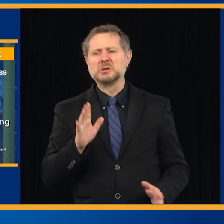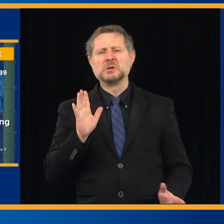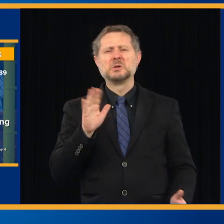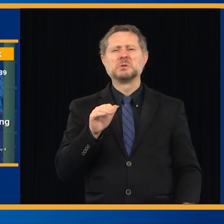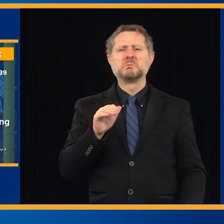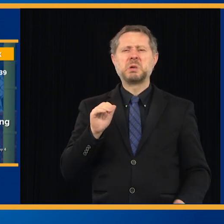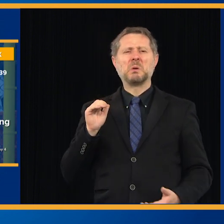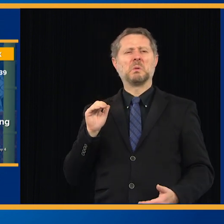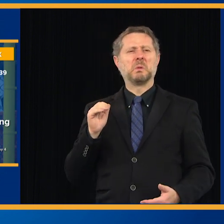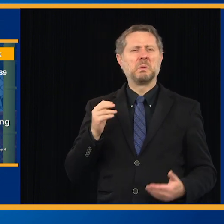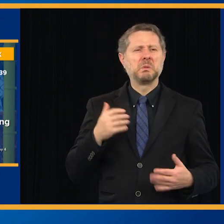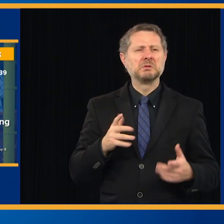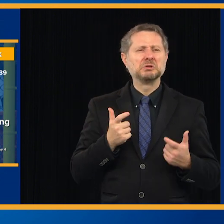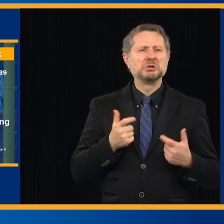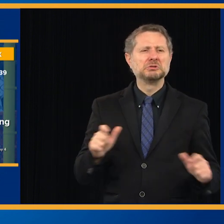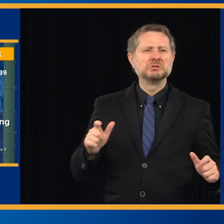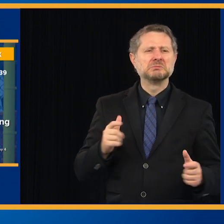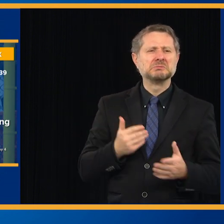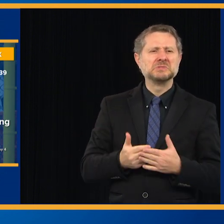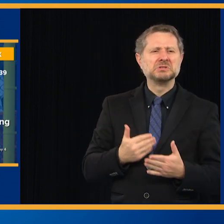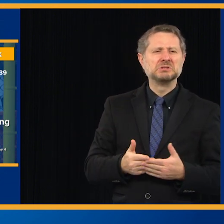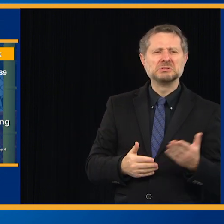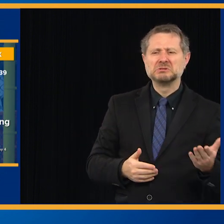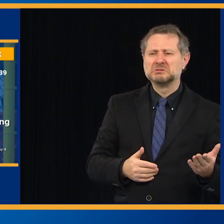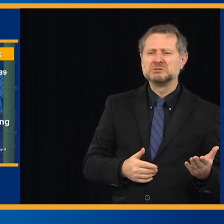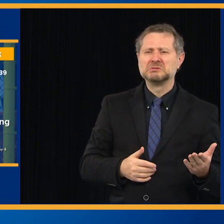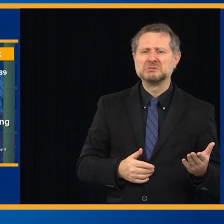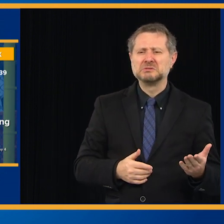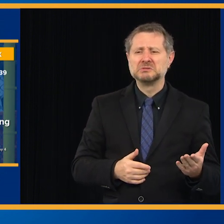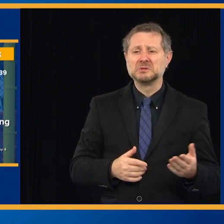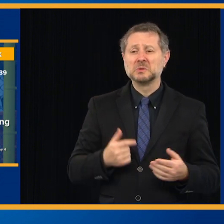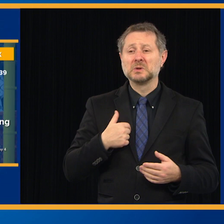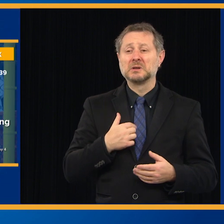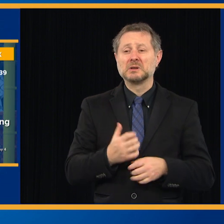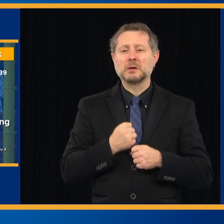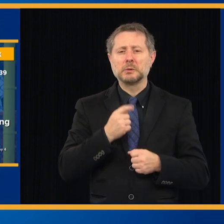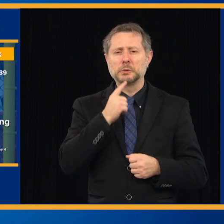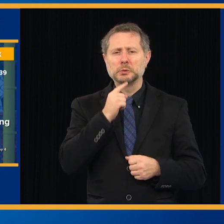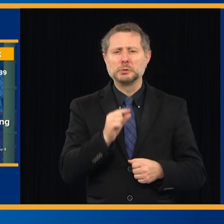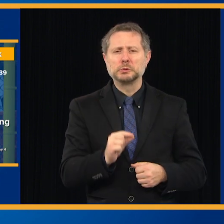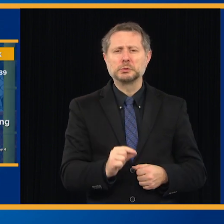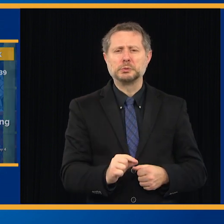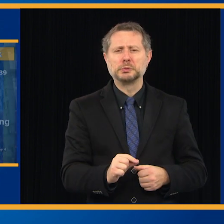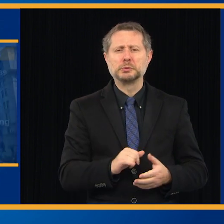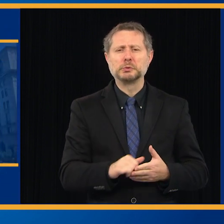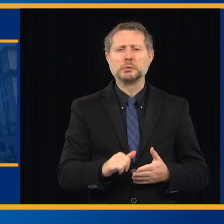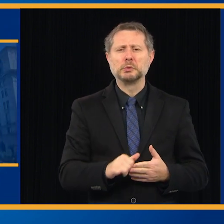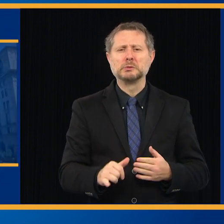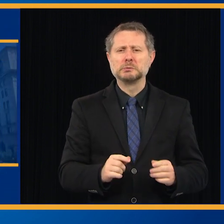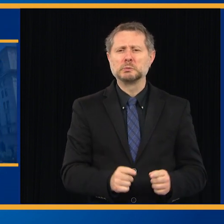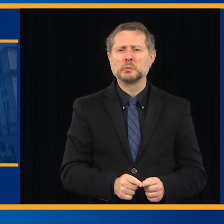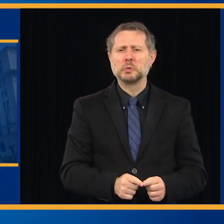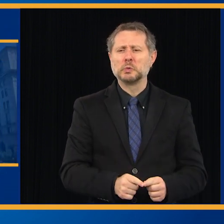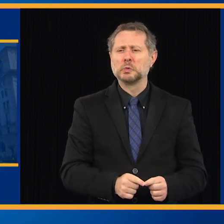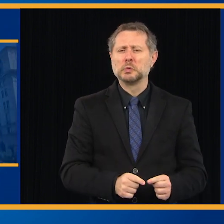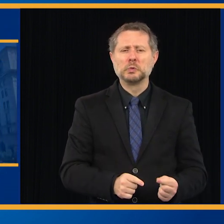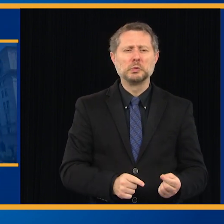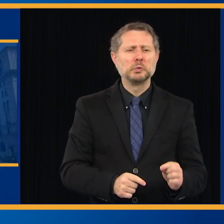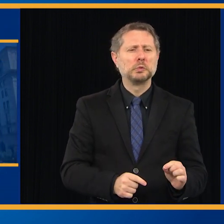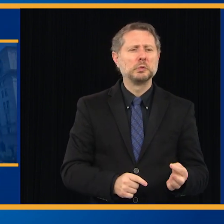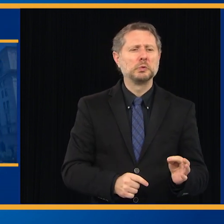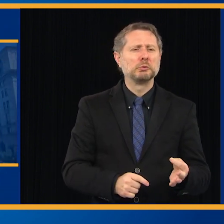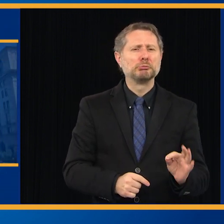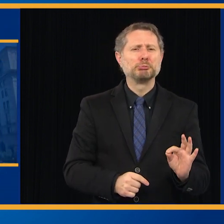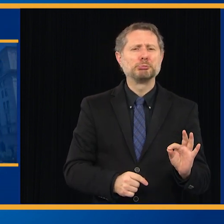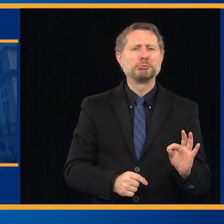$337,000 for every COVID case. Yeah, we got $23,000. So what they've done in the past made